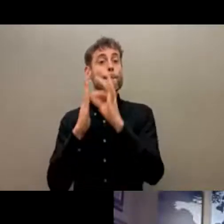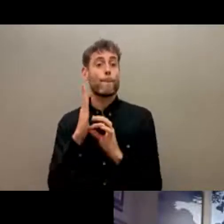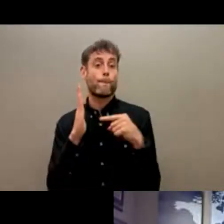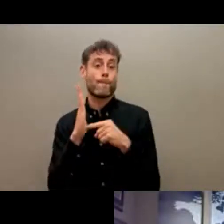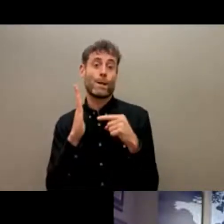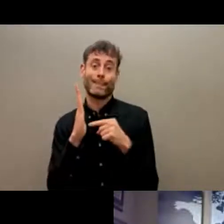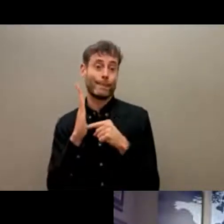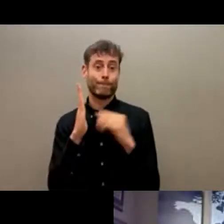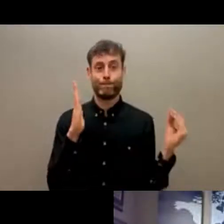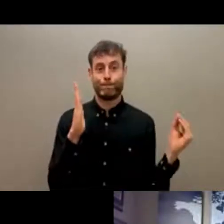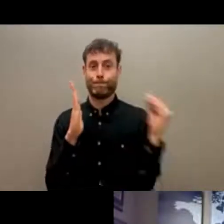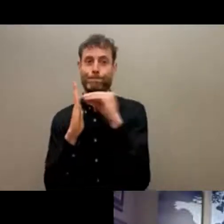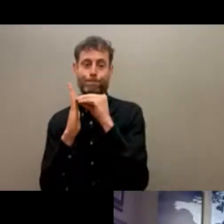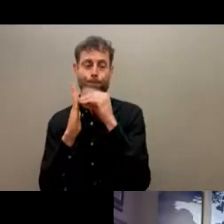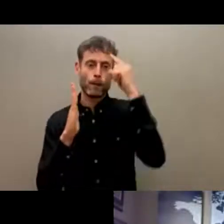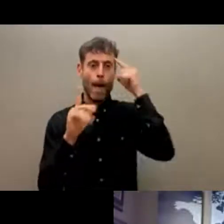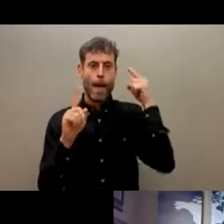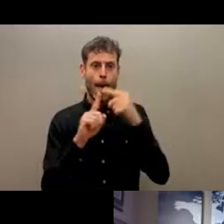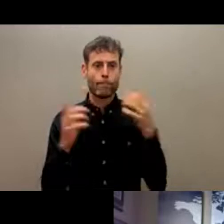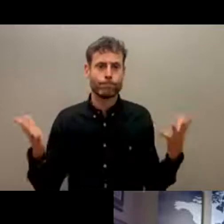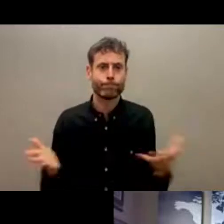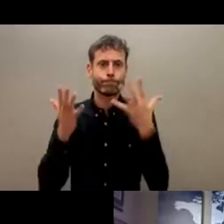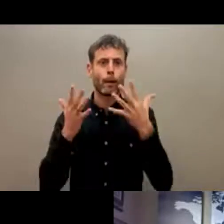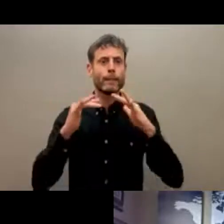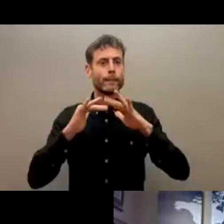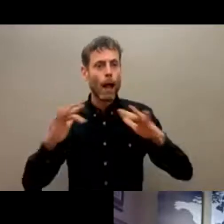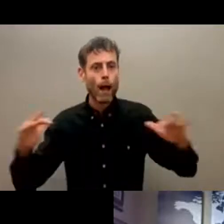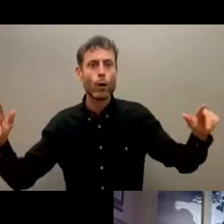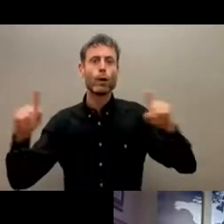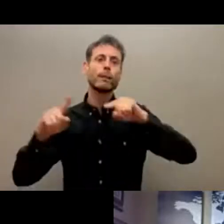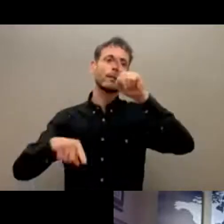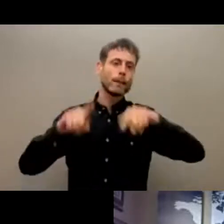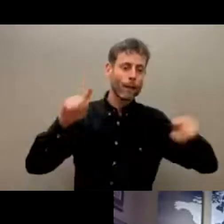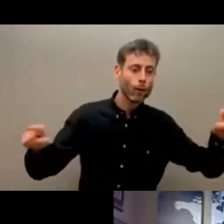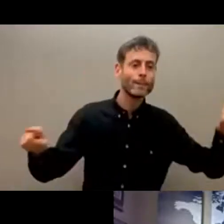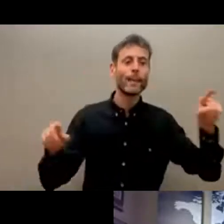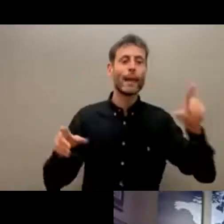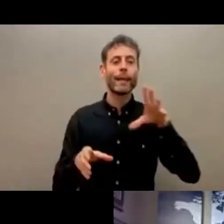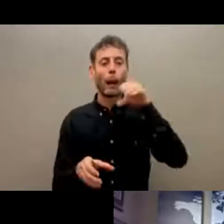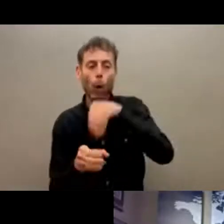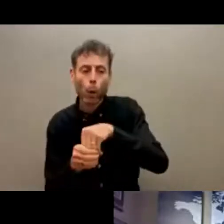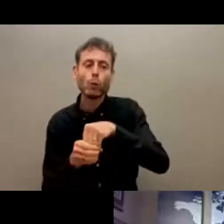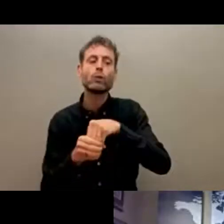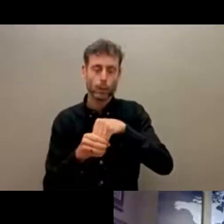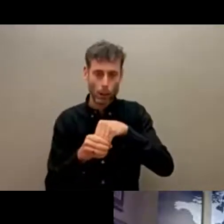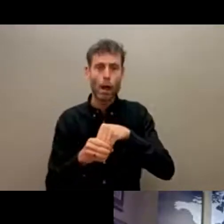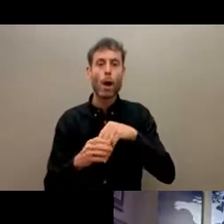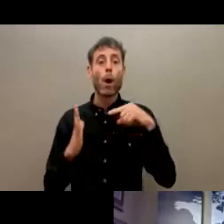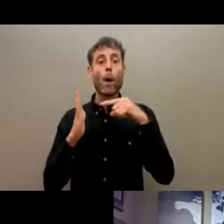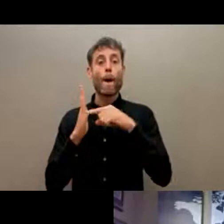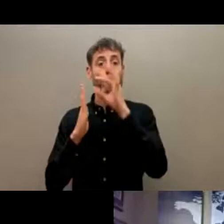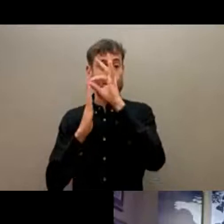accessibility, so that the policy position is absolutely transparent, and then there are implementation plans to follow